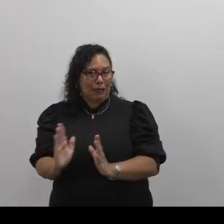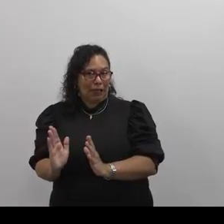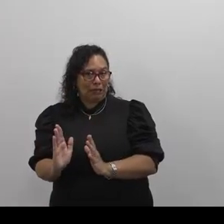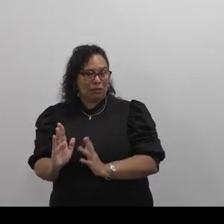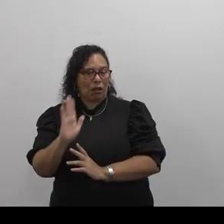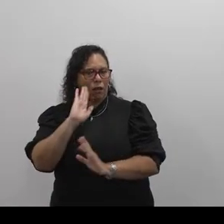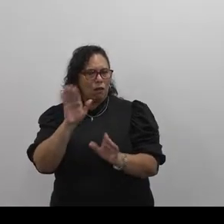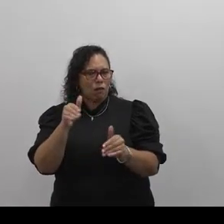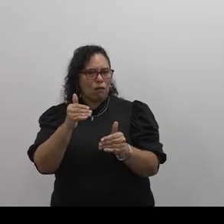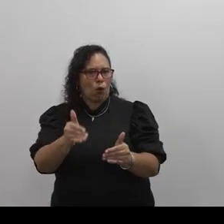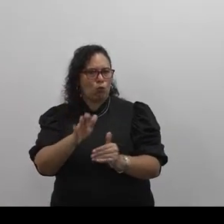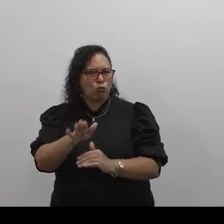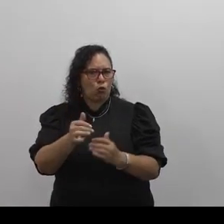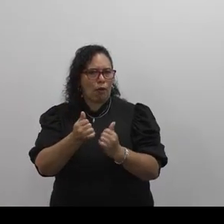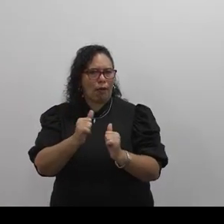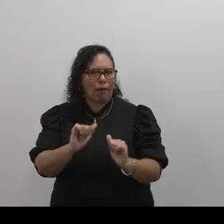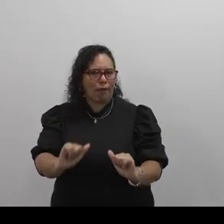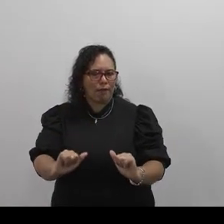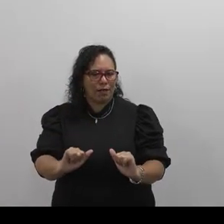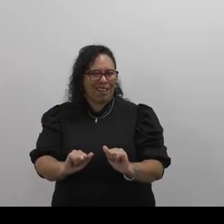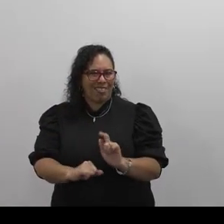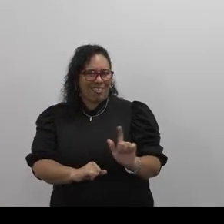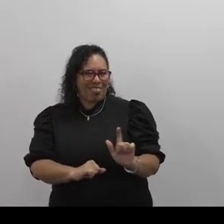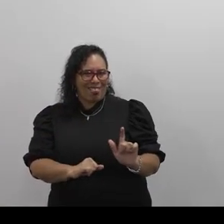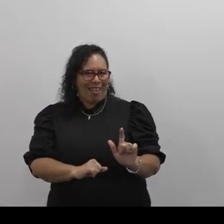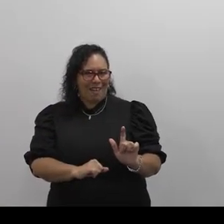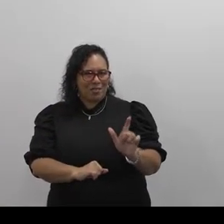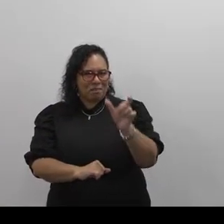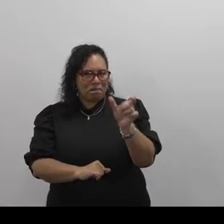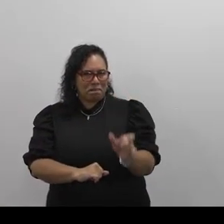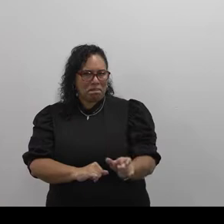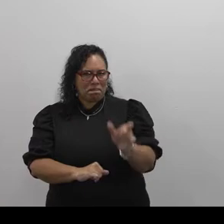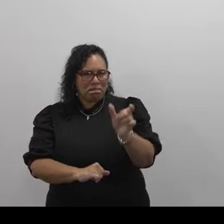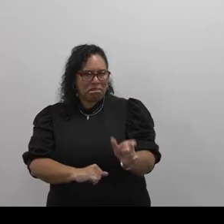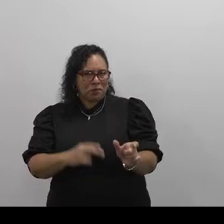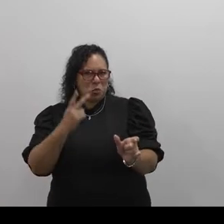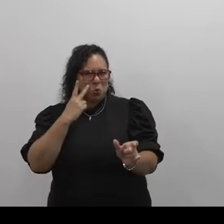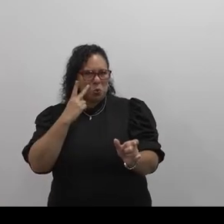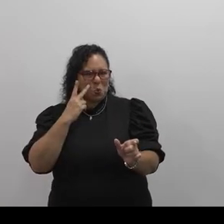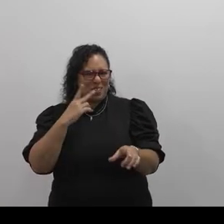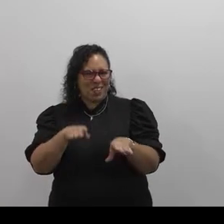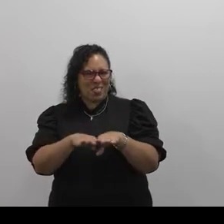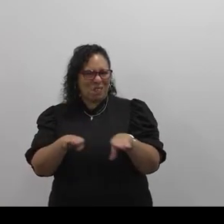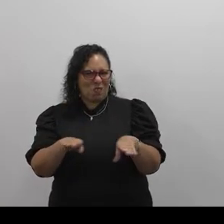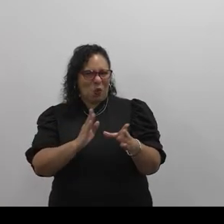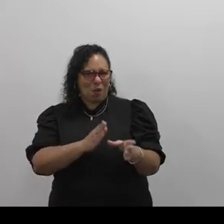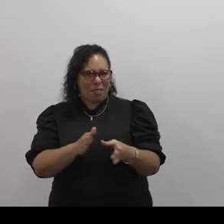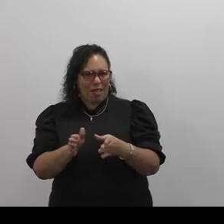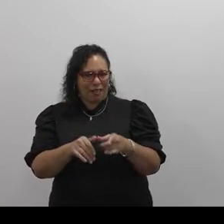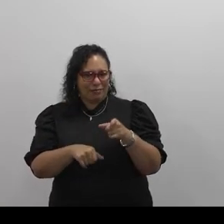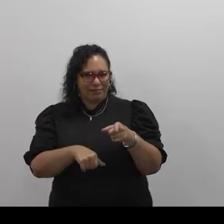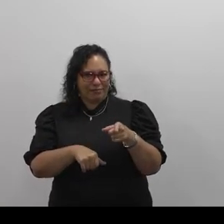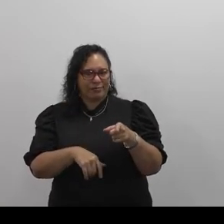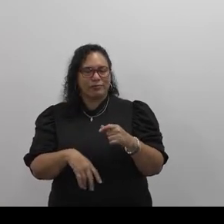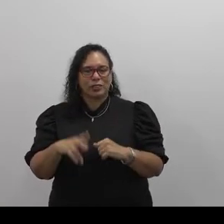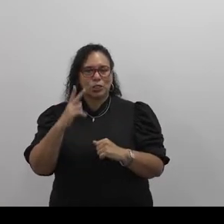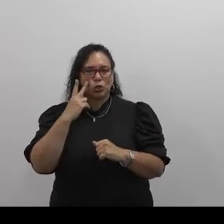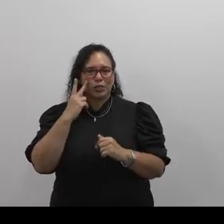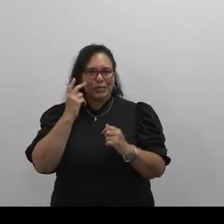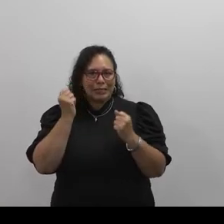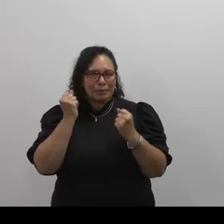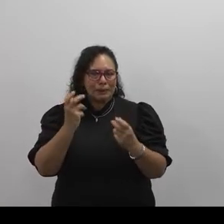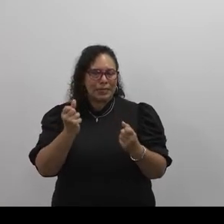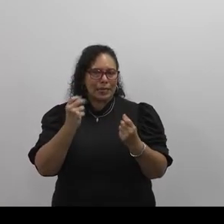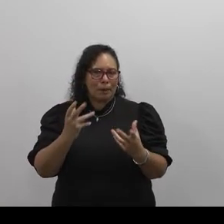your efforts in on the left side of the image, so where you see the floor plan. Really, this is something we see across several one of